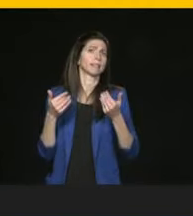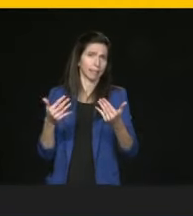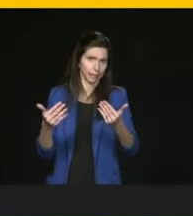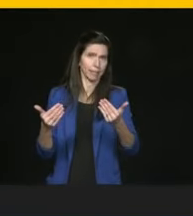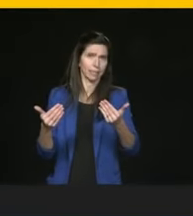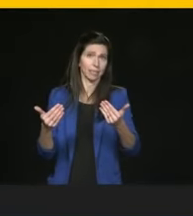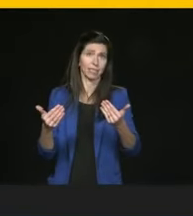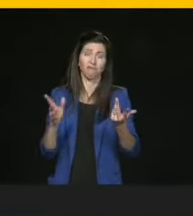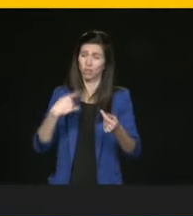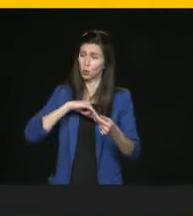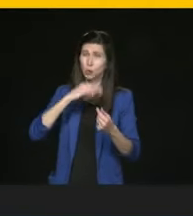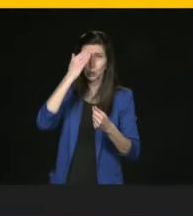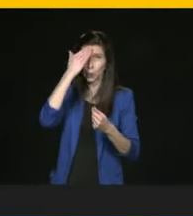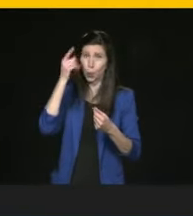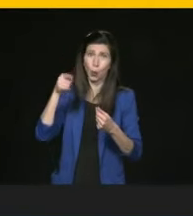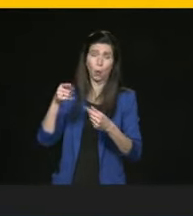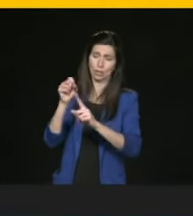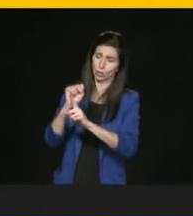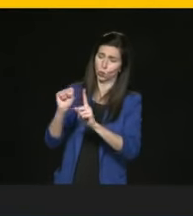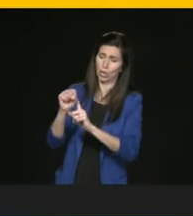situation.